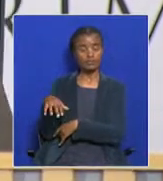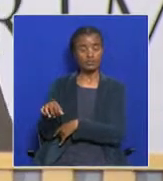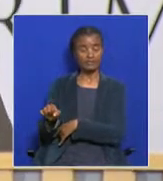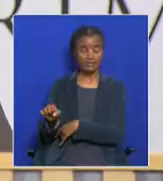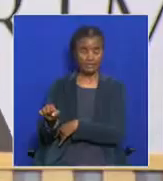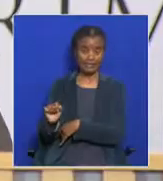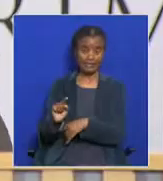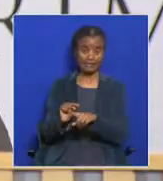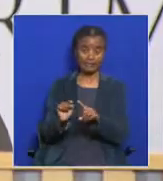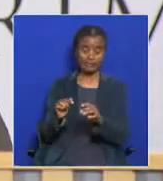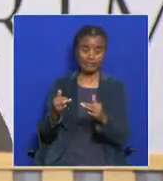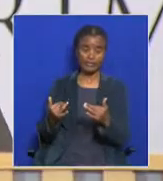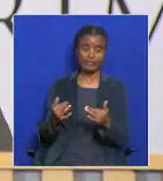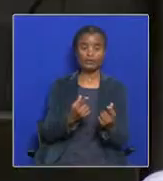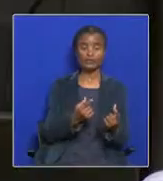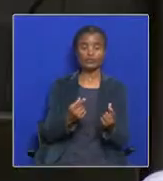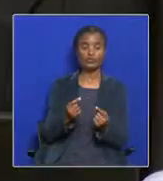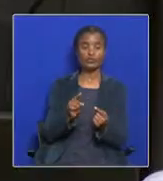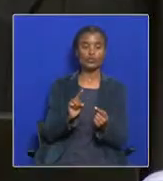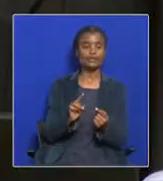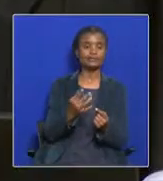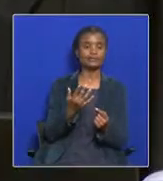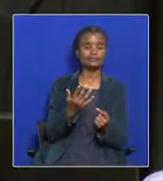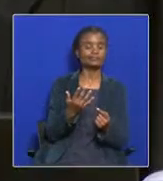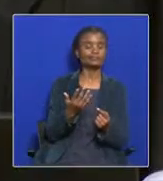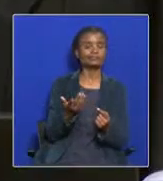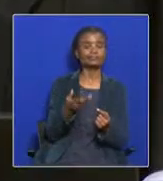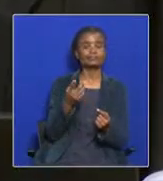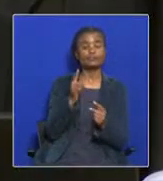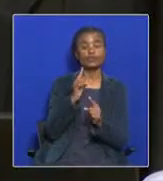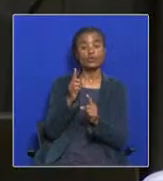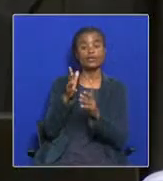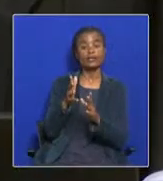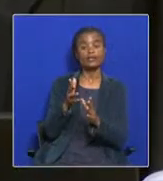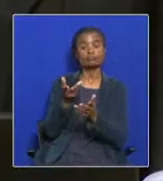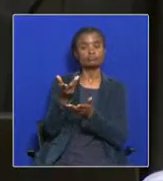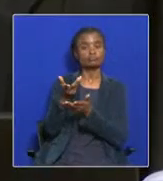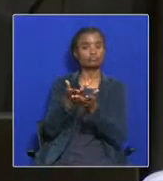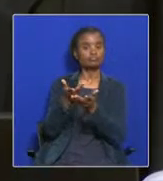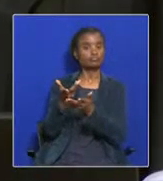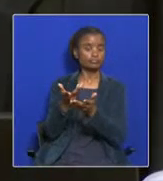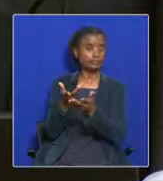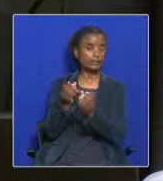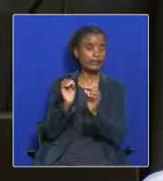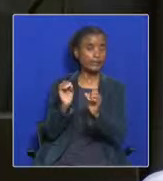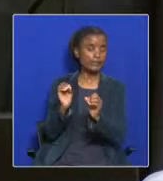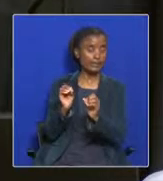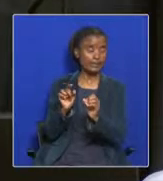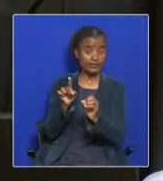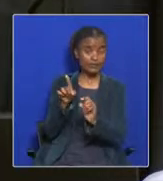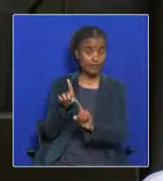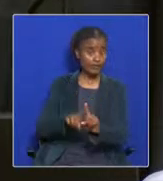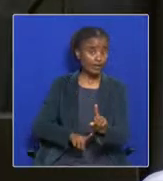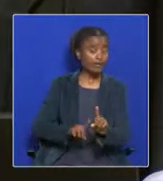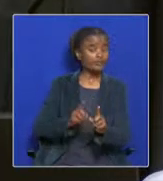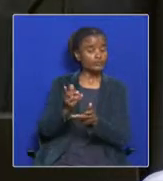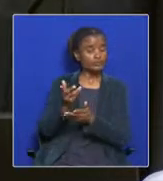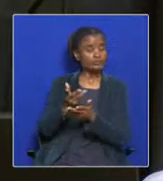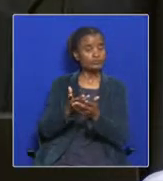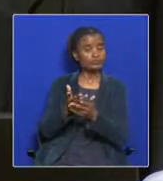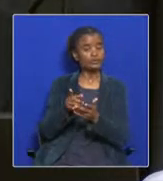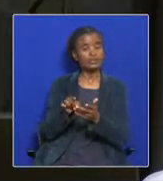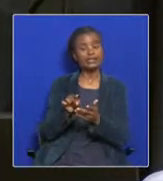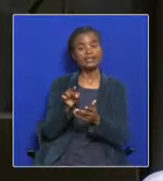to speak at the very least to your commander when he tells you that there was an attempted burglary.